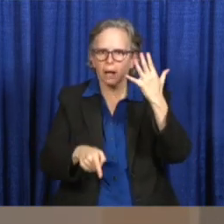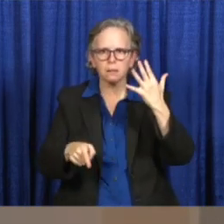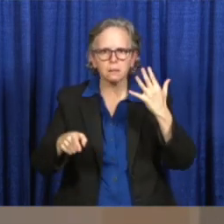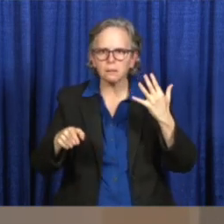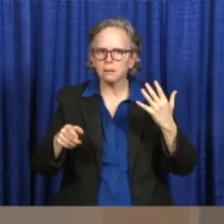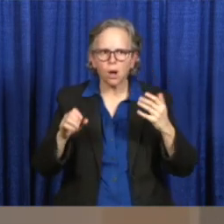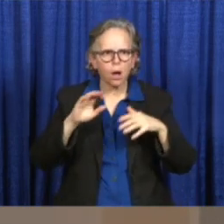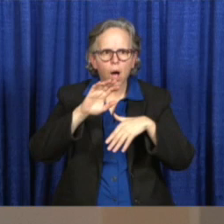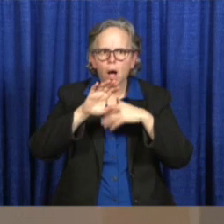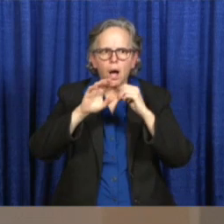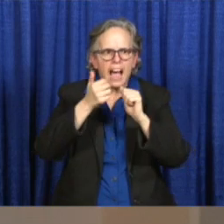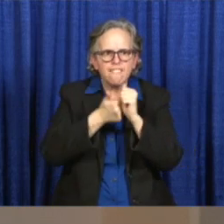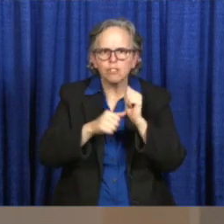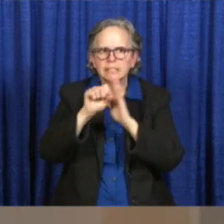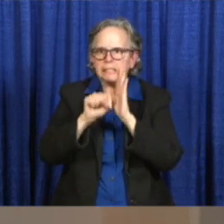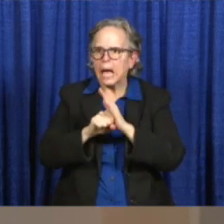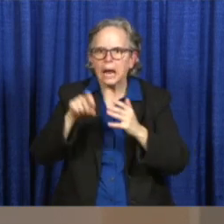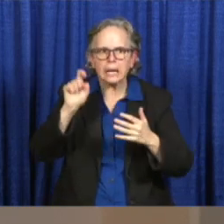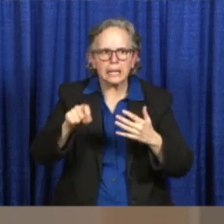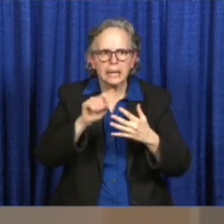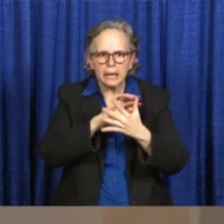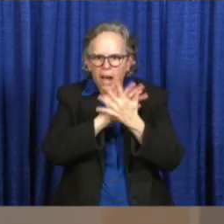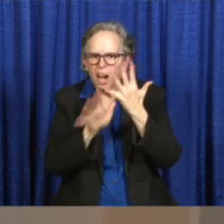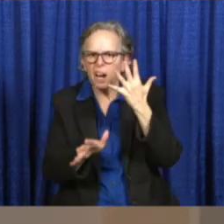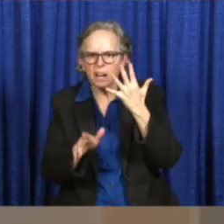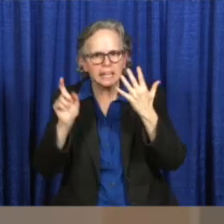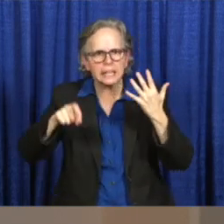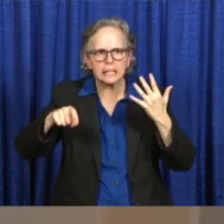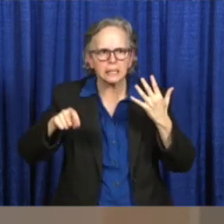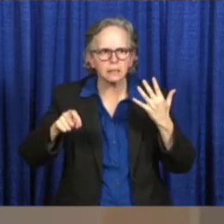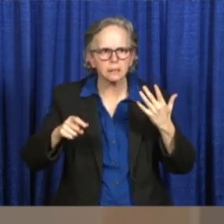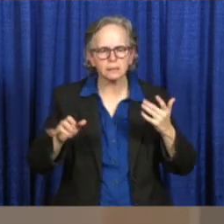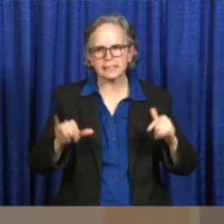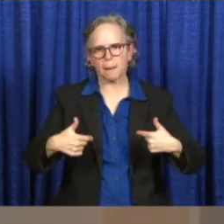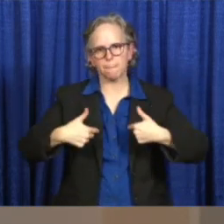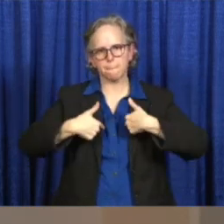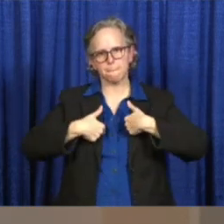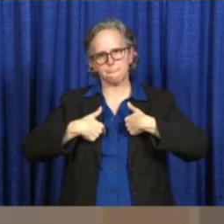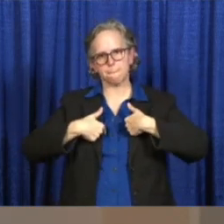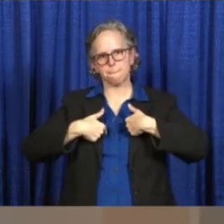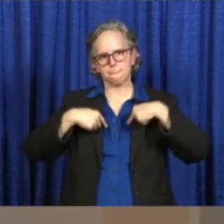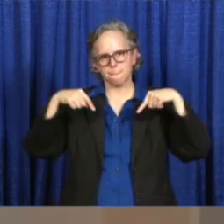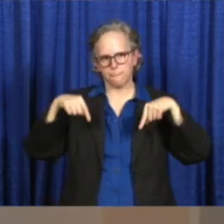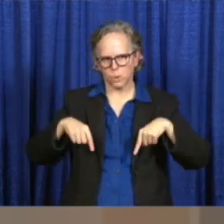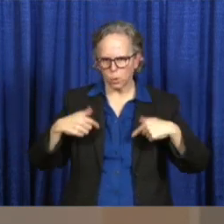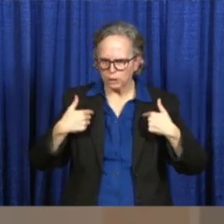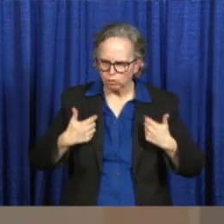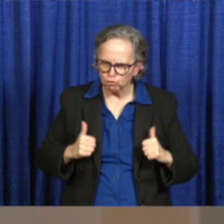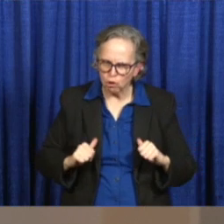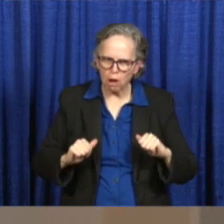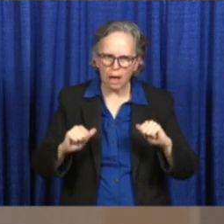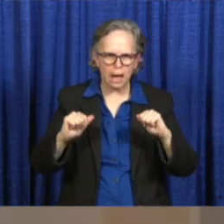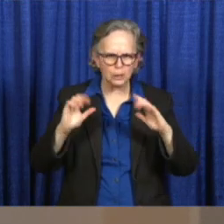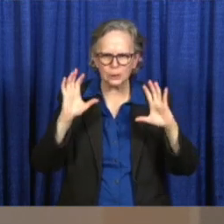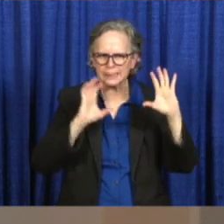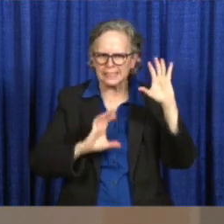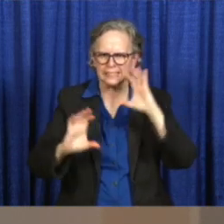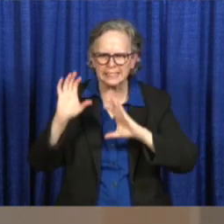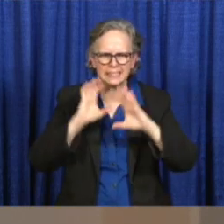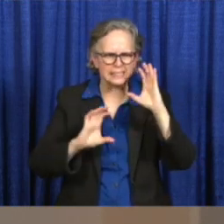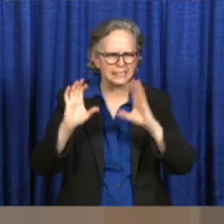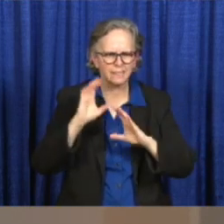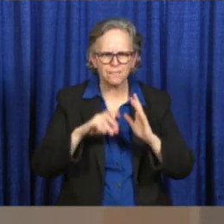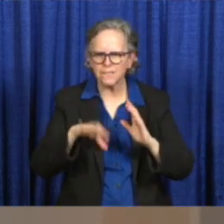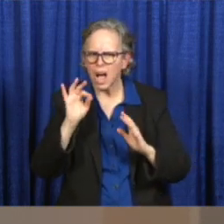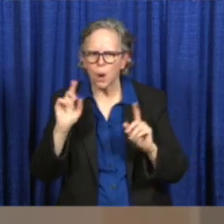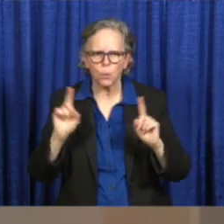state in America needs these things. And so we're trying to source them from wherever we can. But the